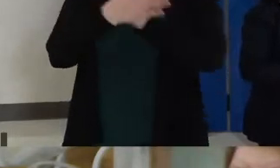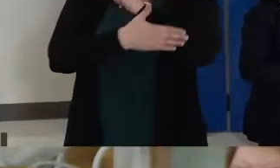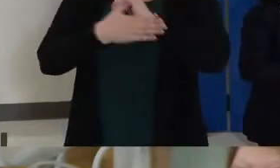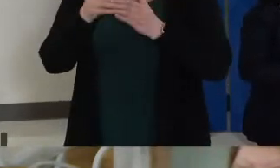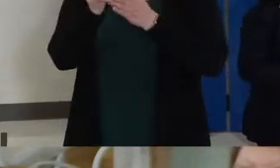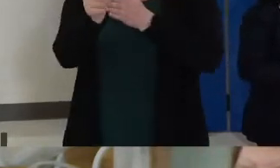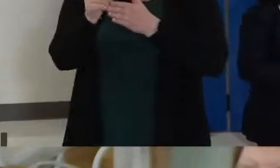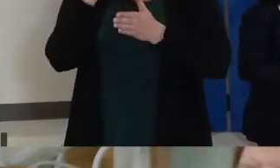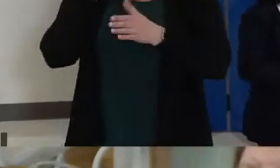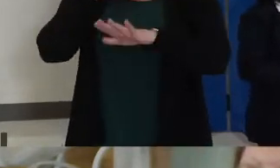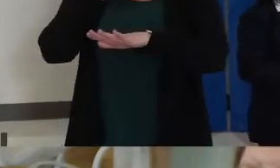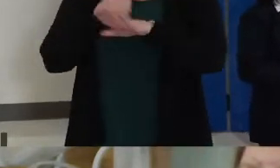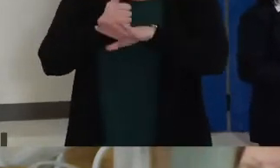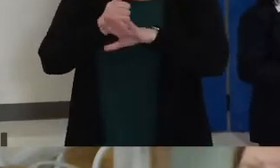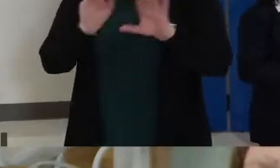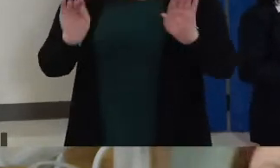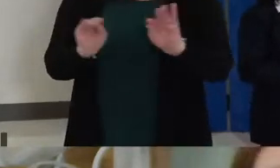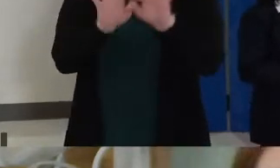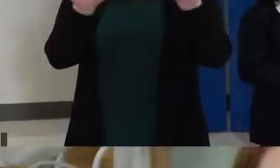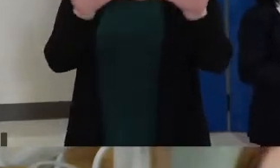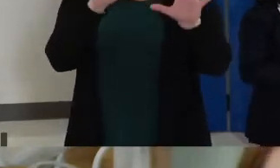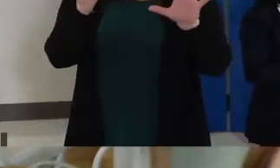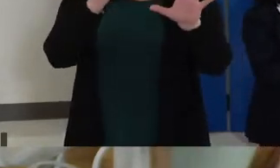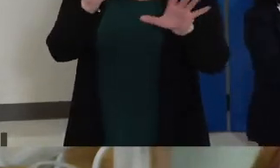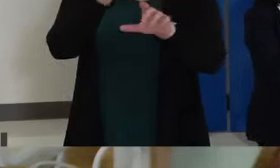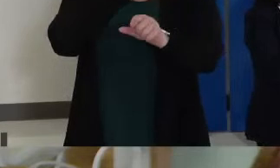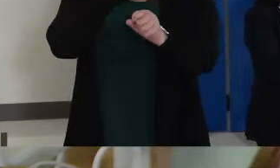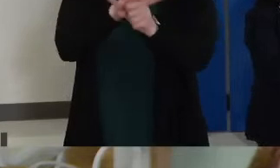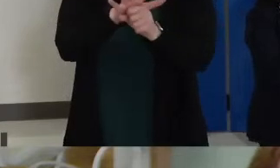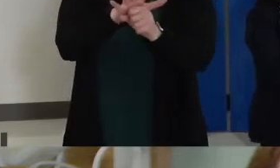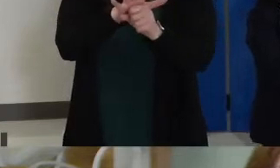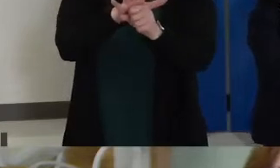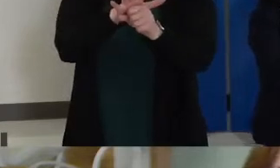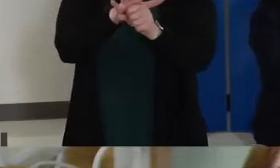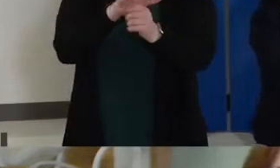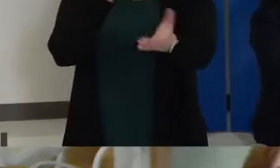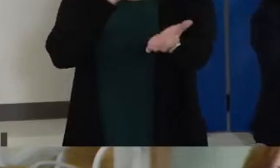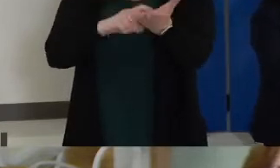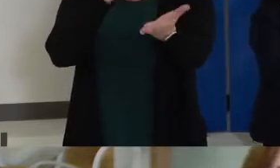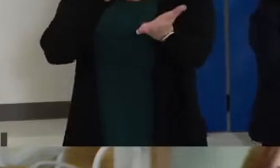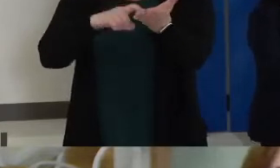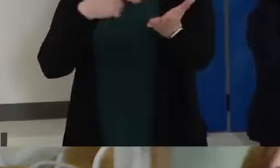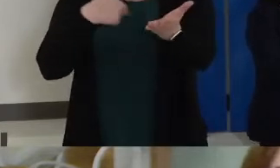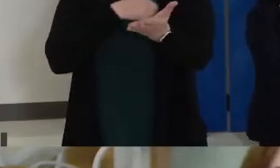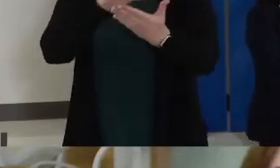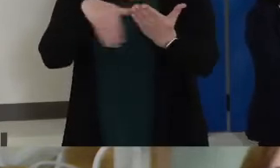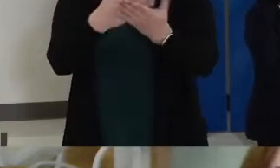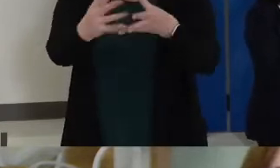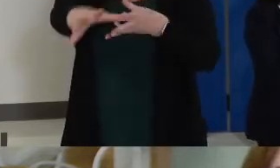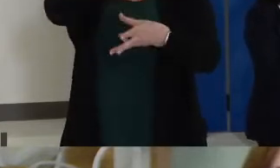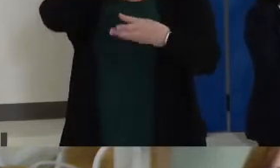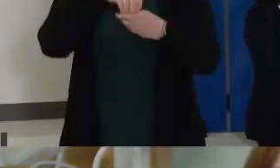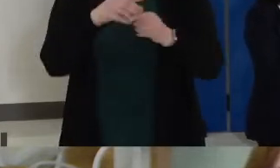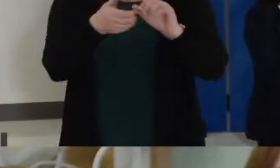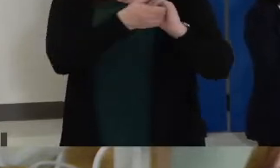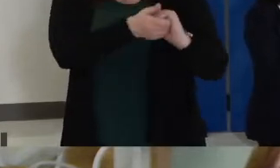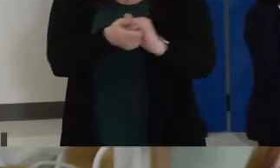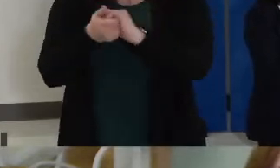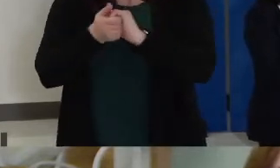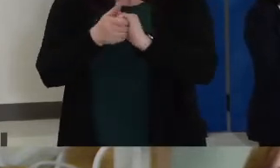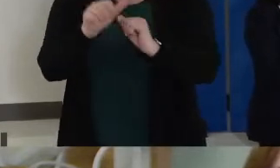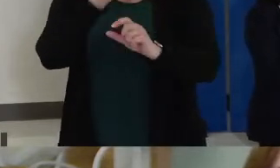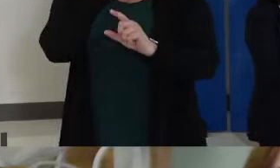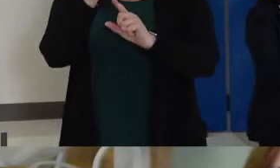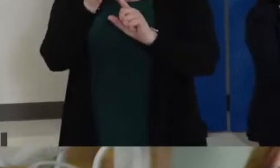for asserting with clarity and conviction a recognition that all of us are in this together. And there's no assault. This is not an attack